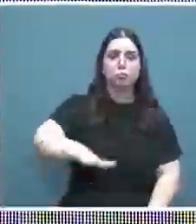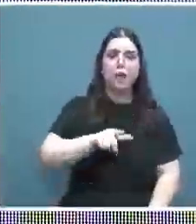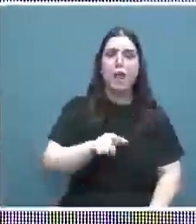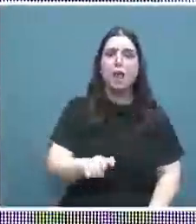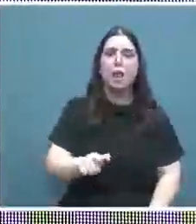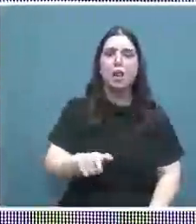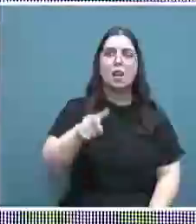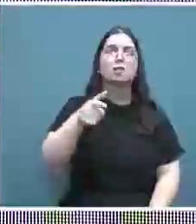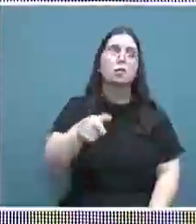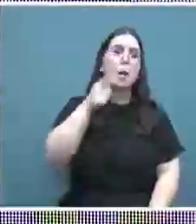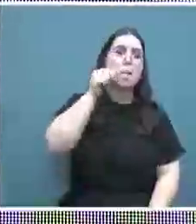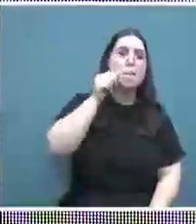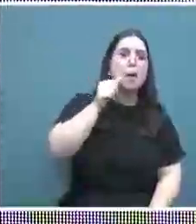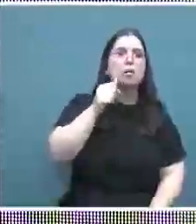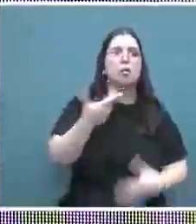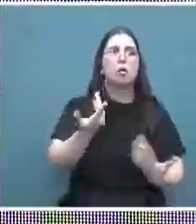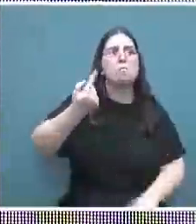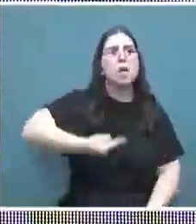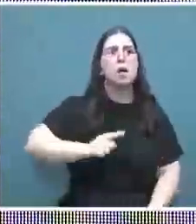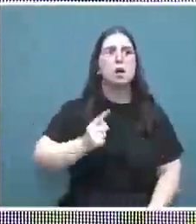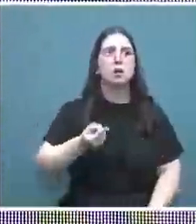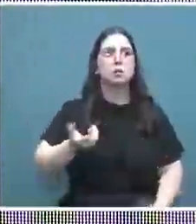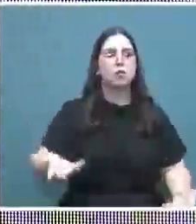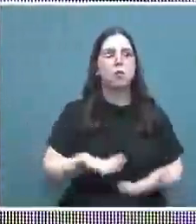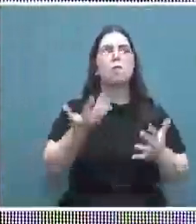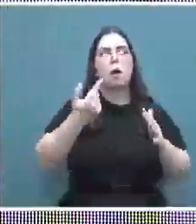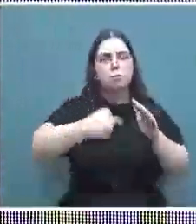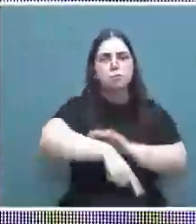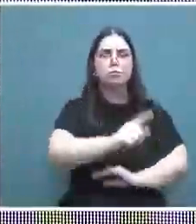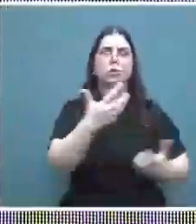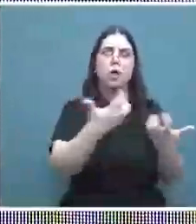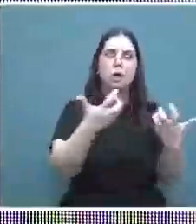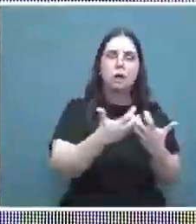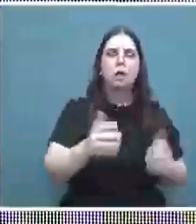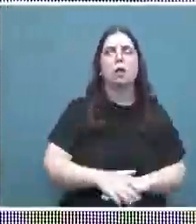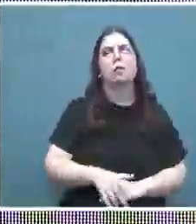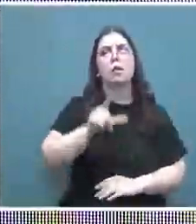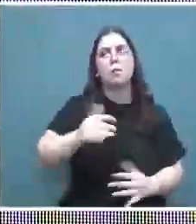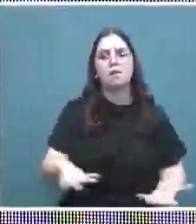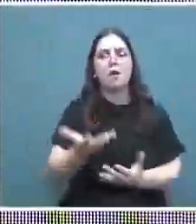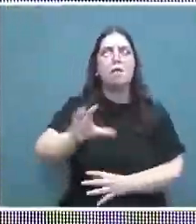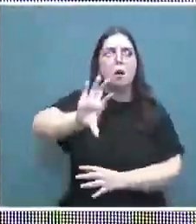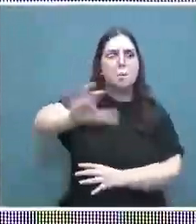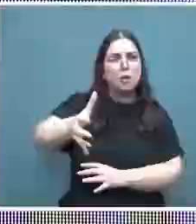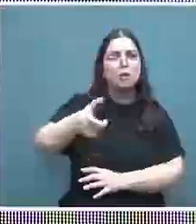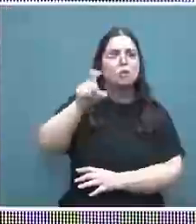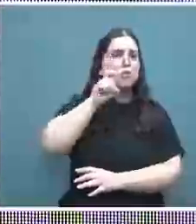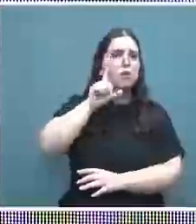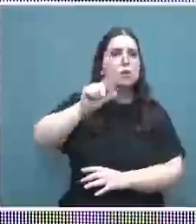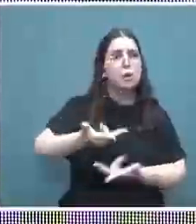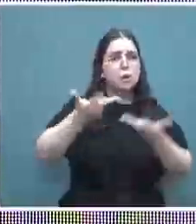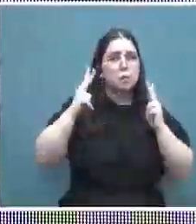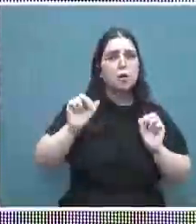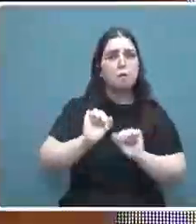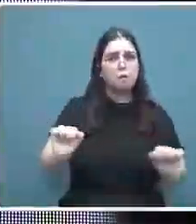where men are forced to go to war, are forced to preserve their nation, their freedom?